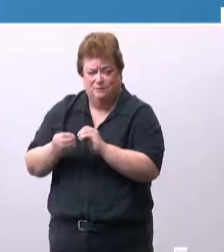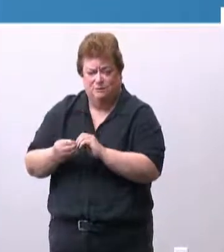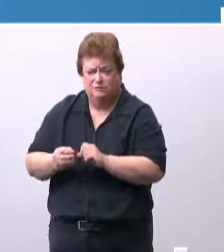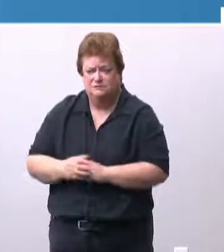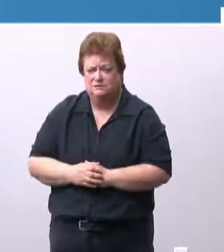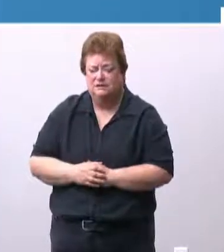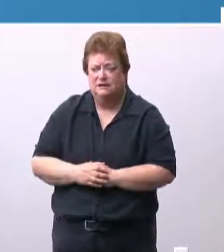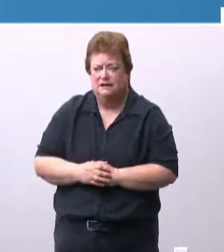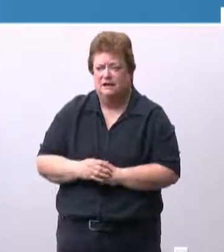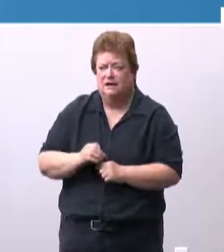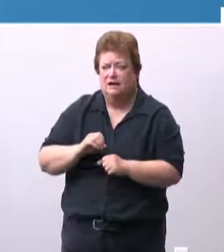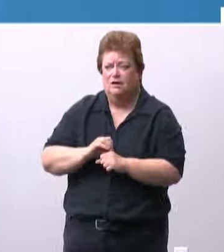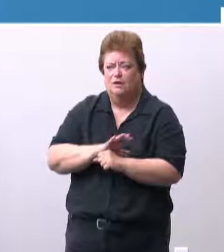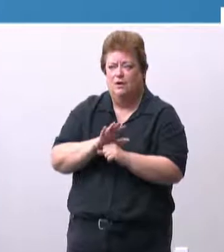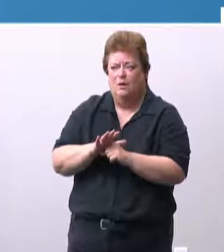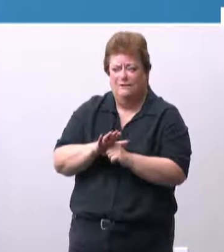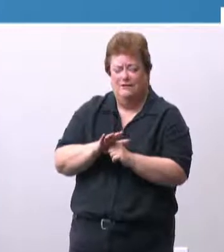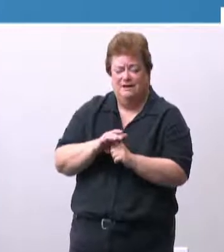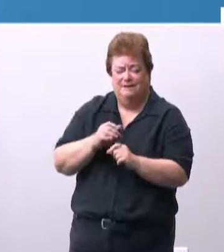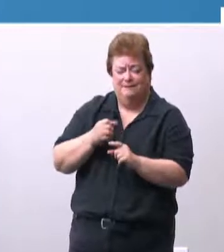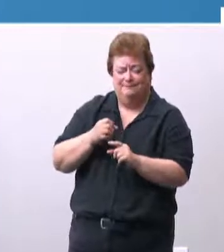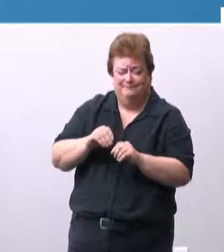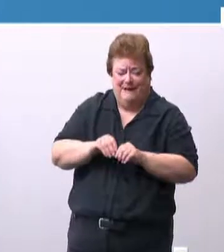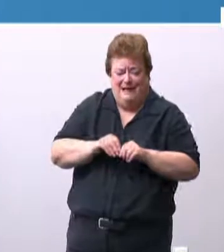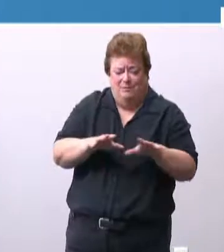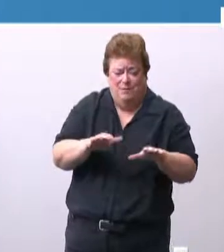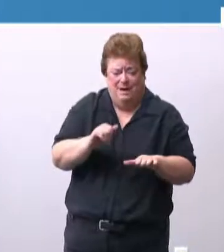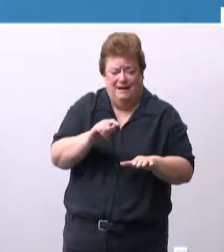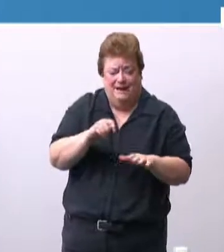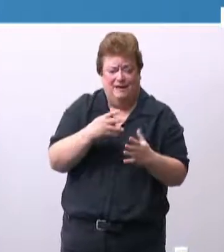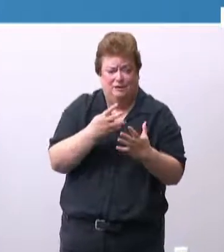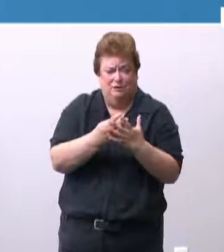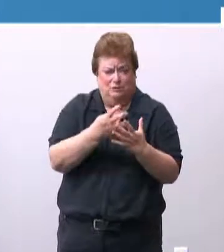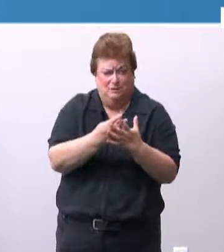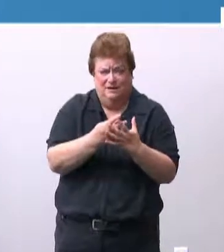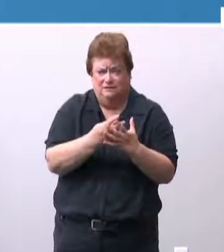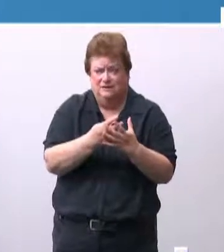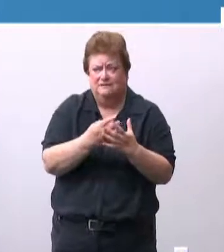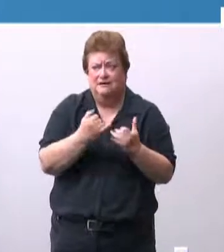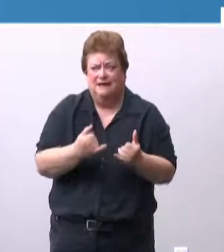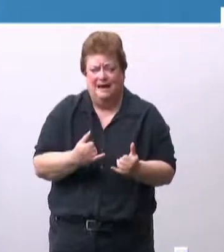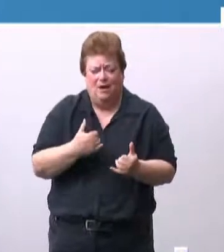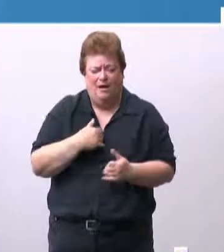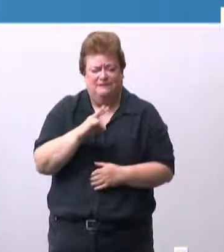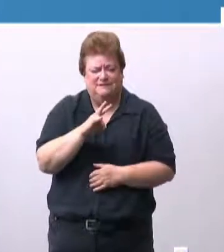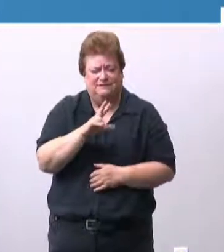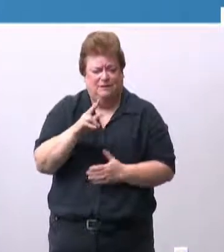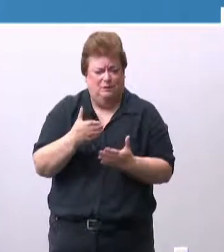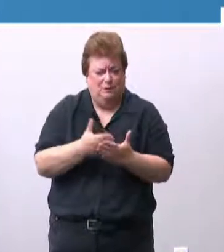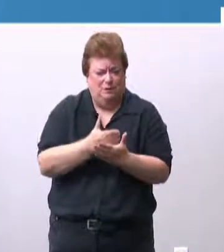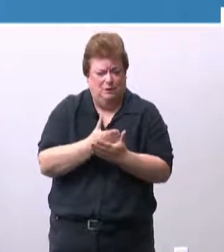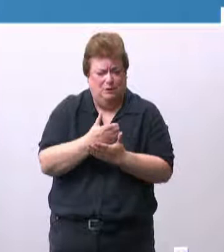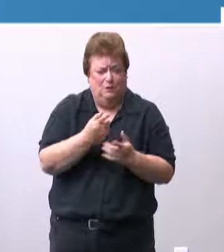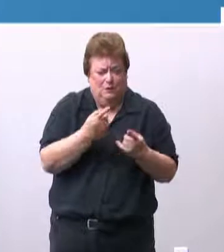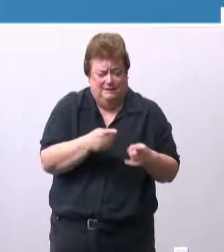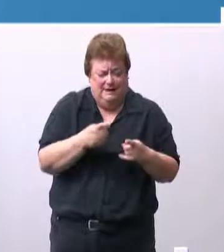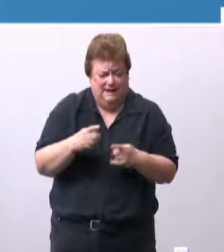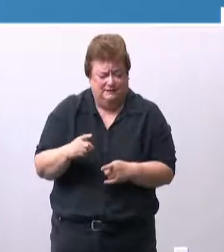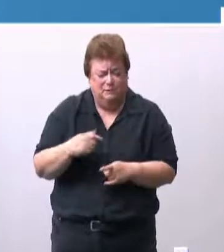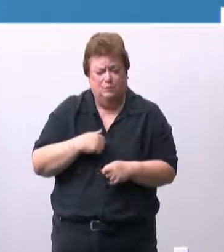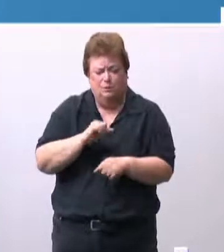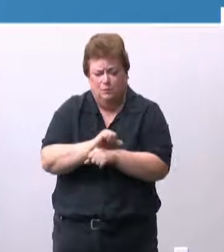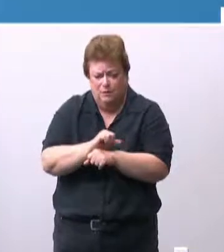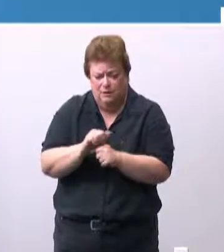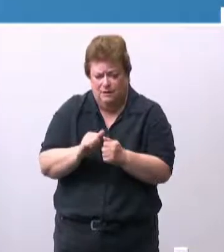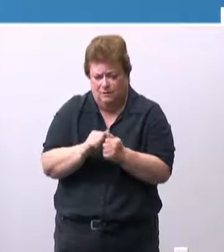COVID-19 outbreak at Lancaster County Corrections has resulted in 73 new cases. We have been working closely with